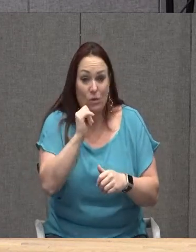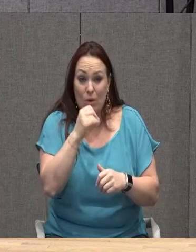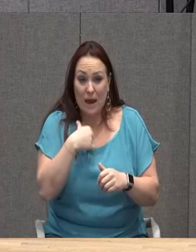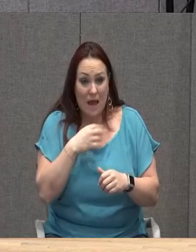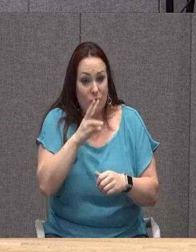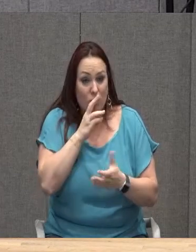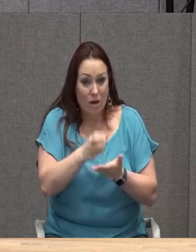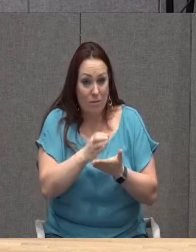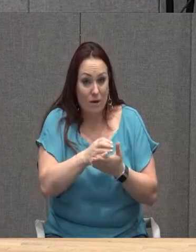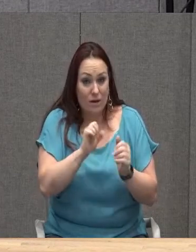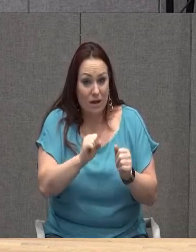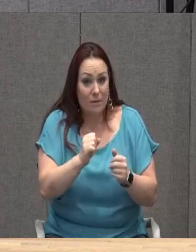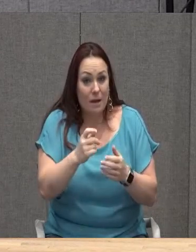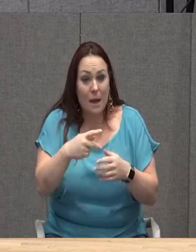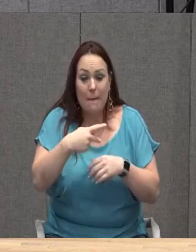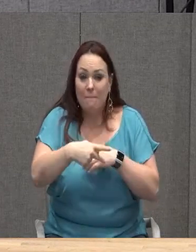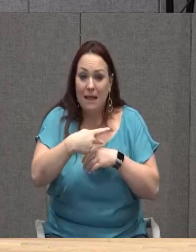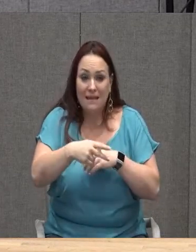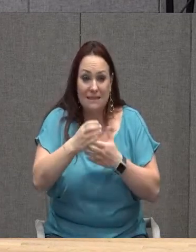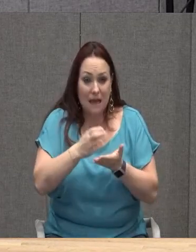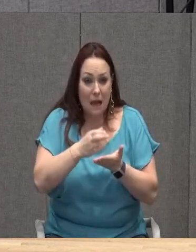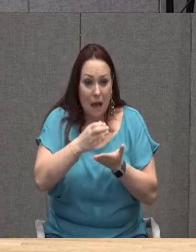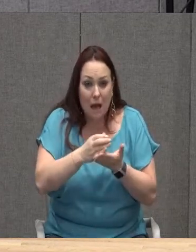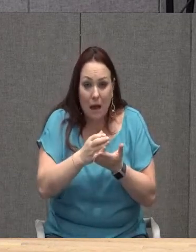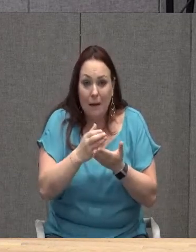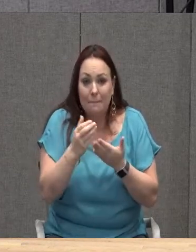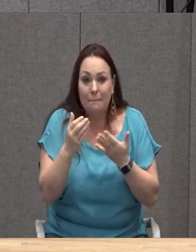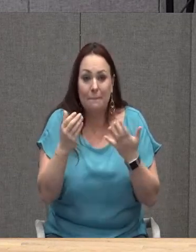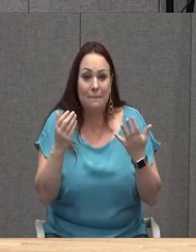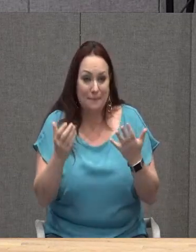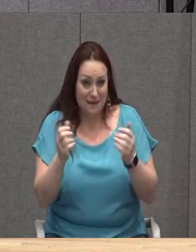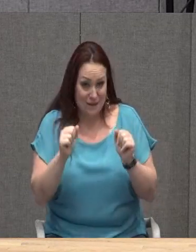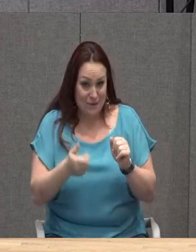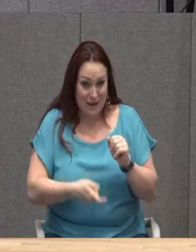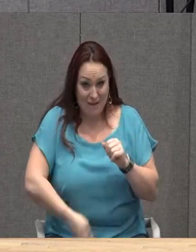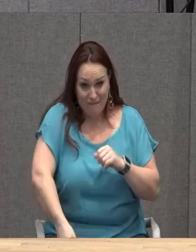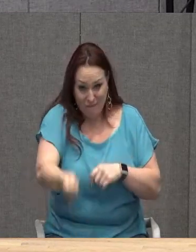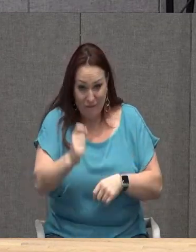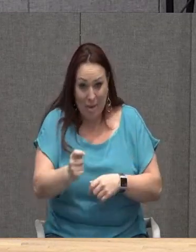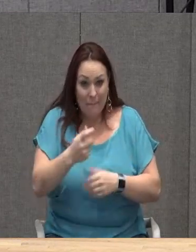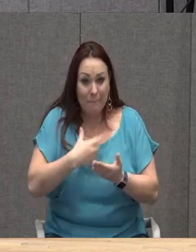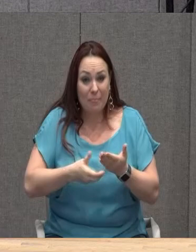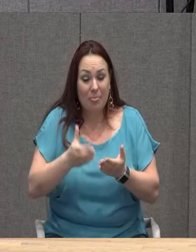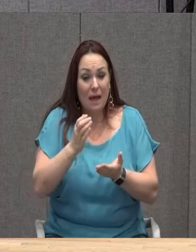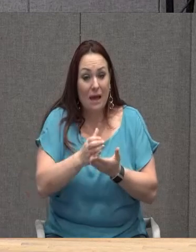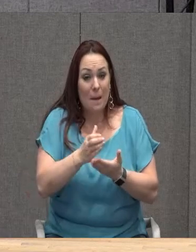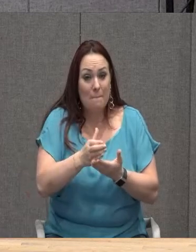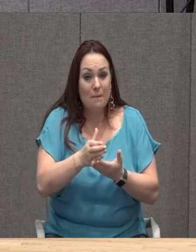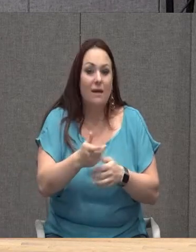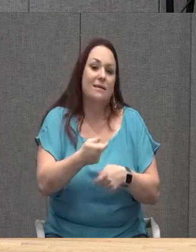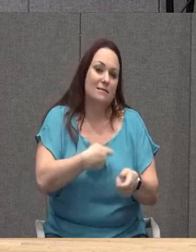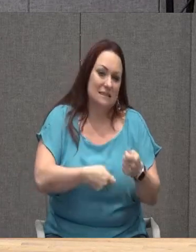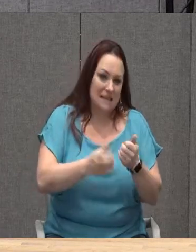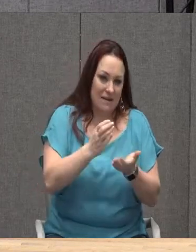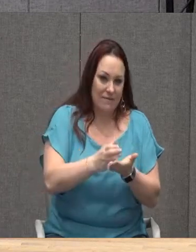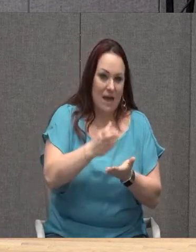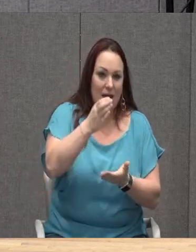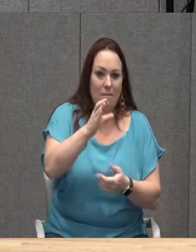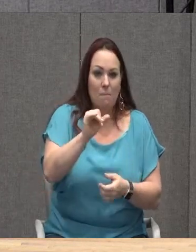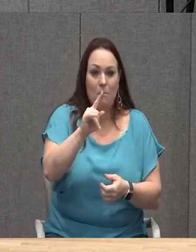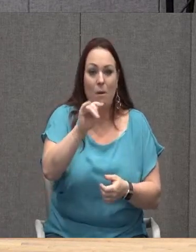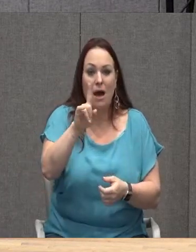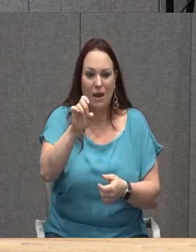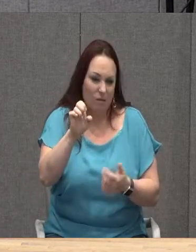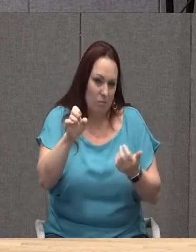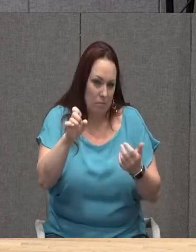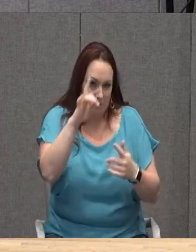can grab any of the plastic cups that you have around at home and you can flip the cup instead of flipping the bottle. So ustedes tienen